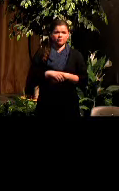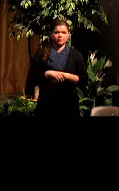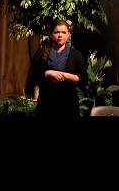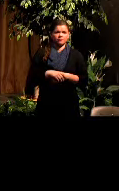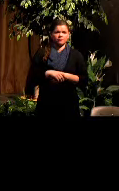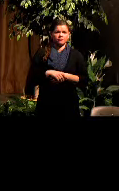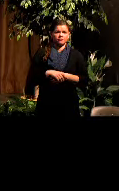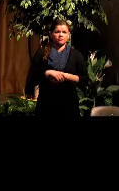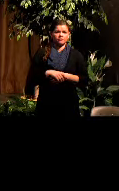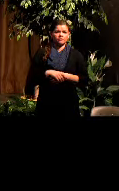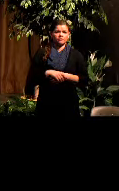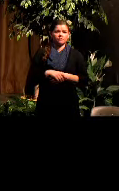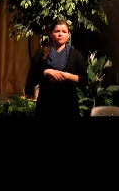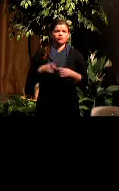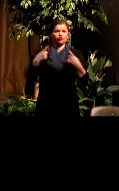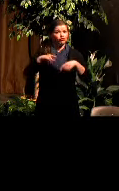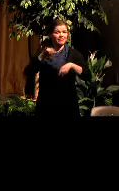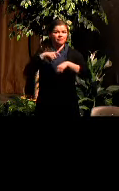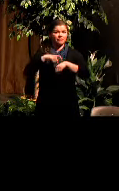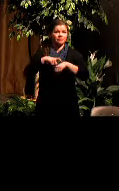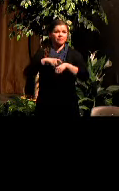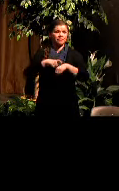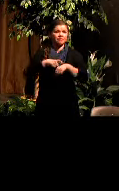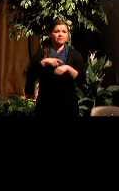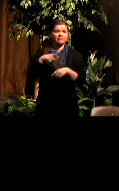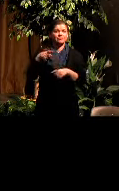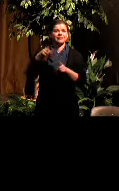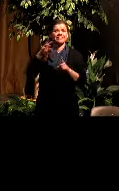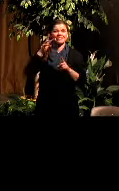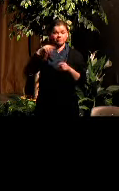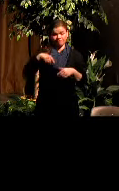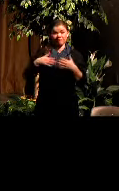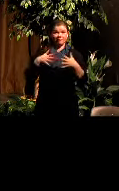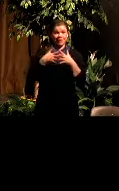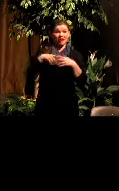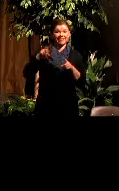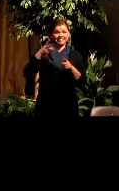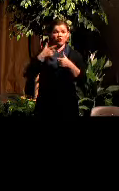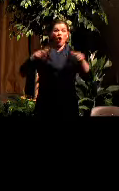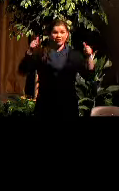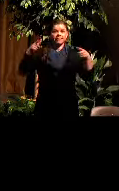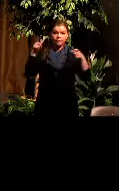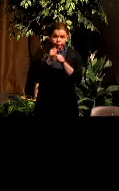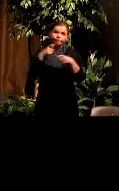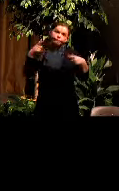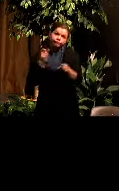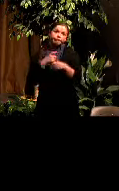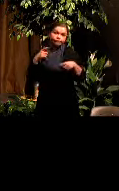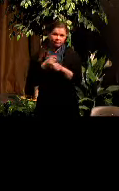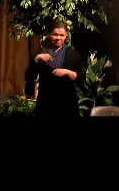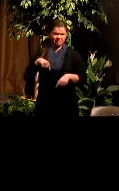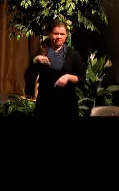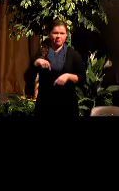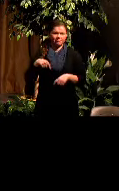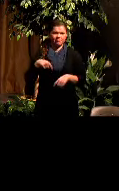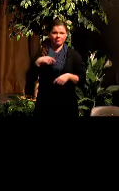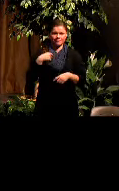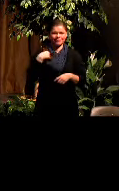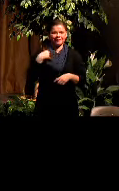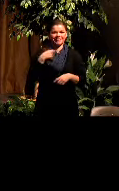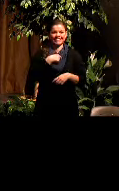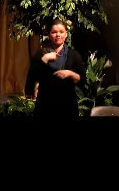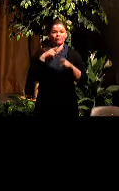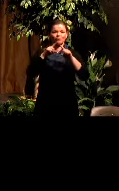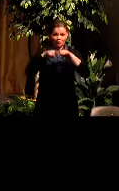this sixth great extinction, we're dependent upon our scientists, our curators, and our biologists to help us lead this